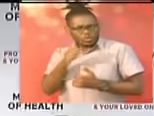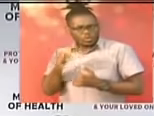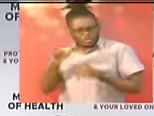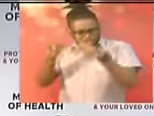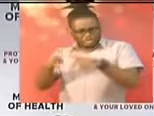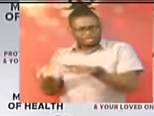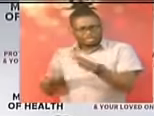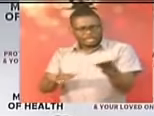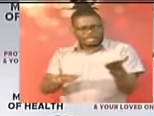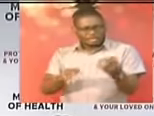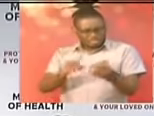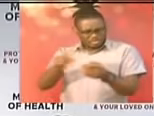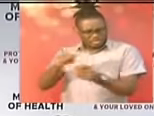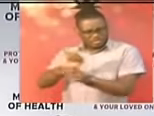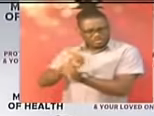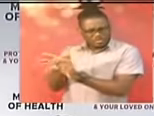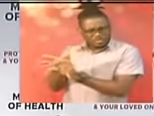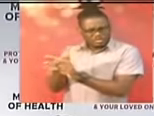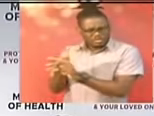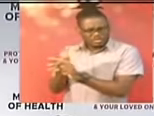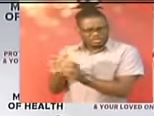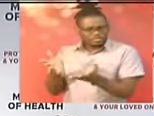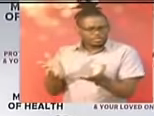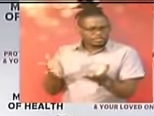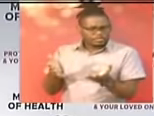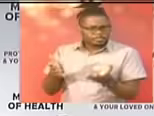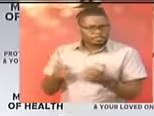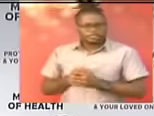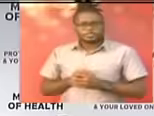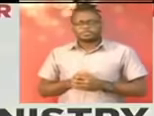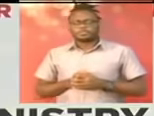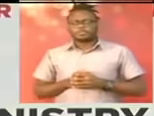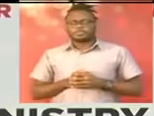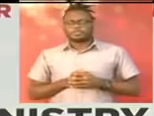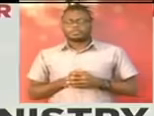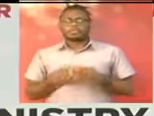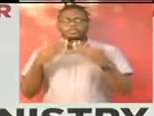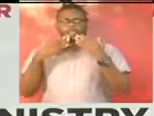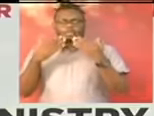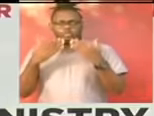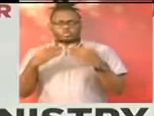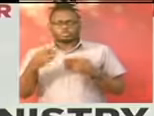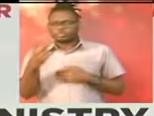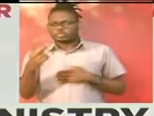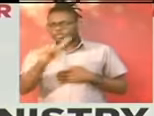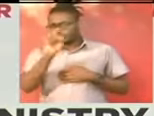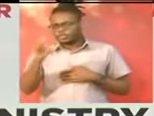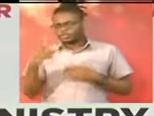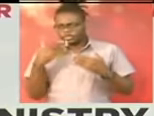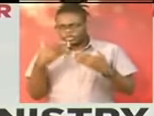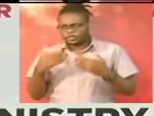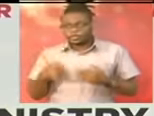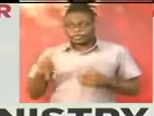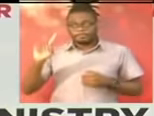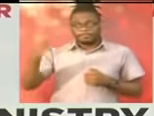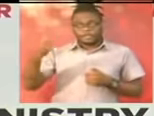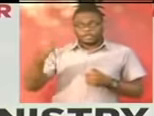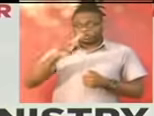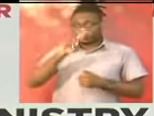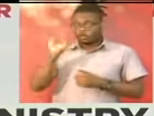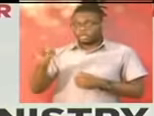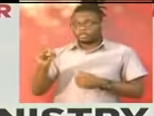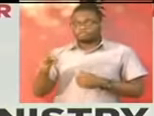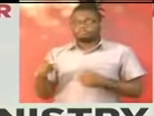you. Okay, thanks for the two questions. Now, the first question that you ask is an interesting one,